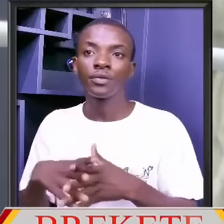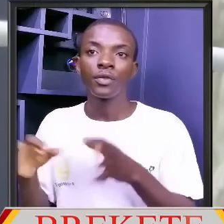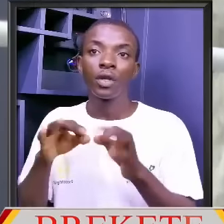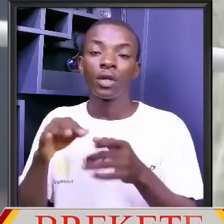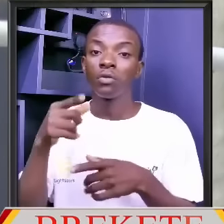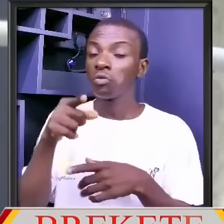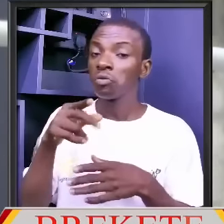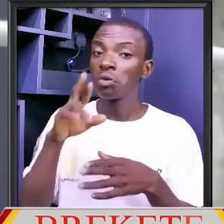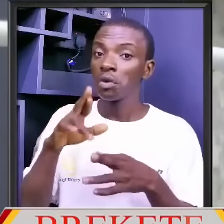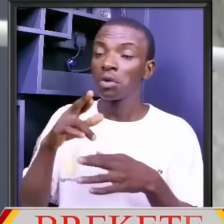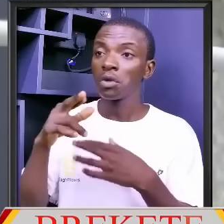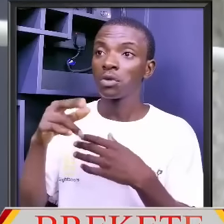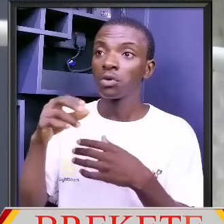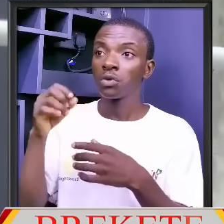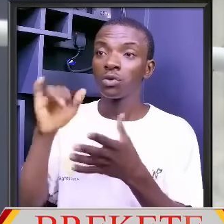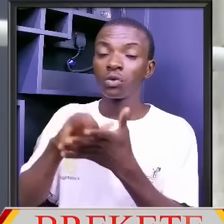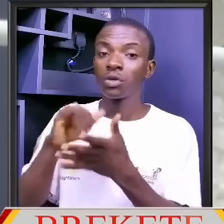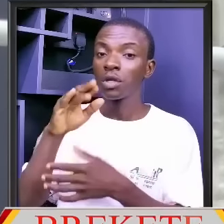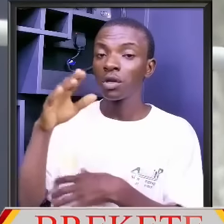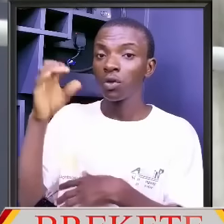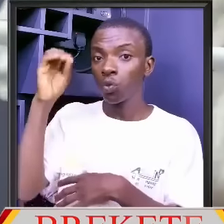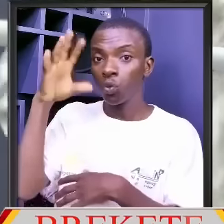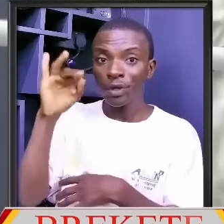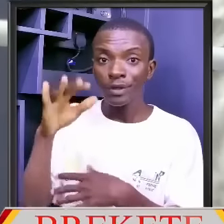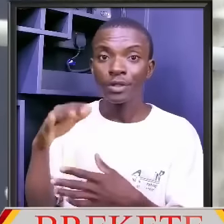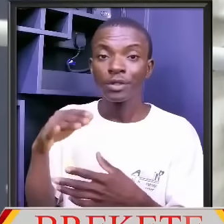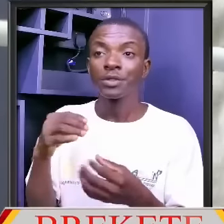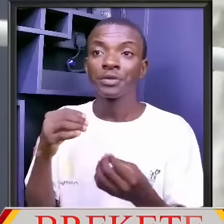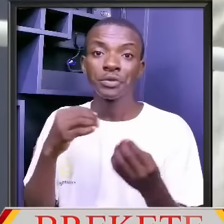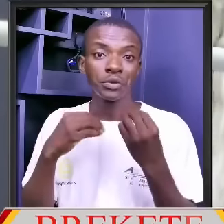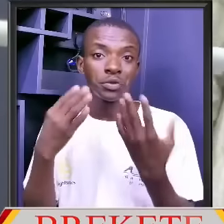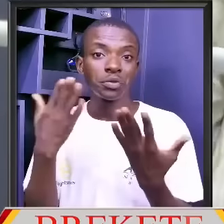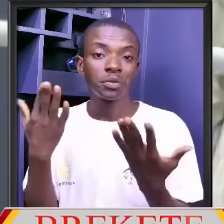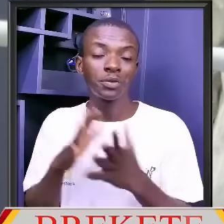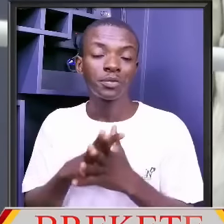there. Now you where will be winch. Now you.